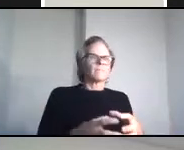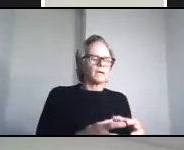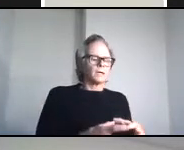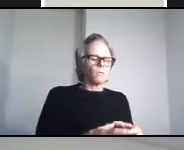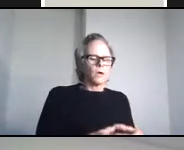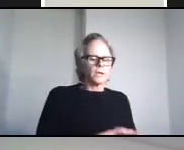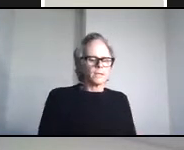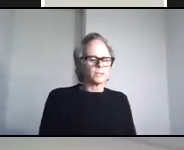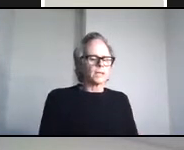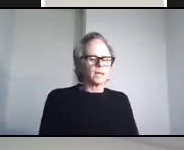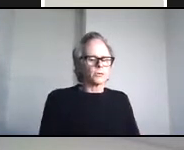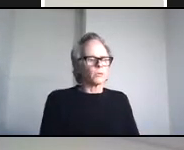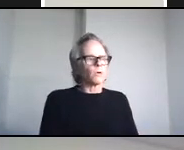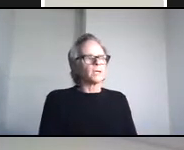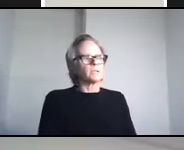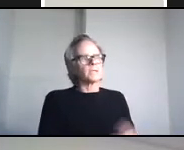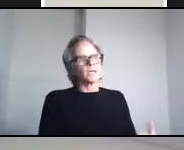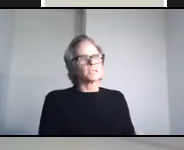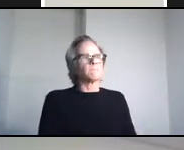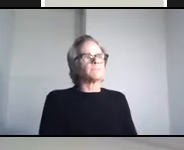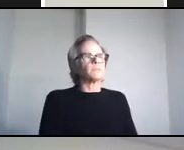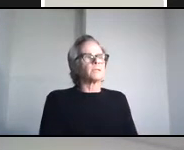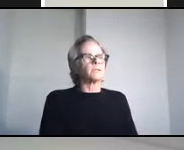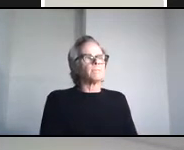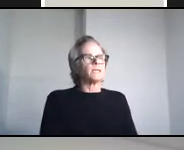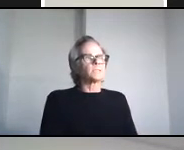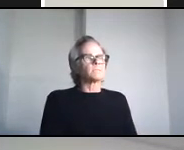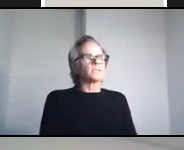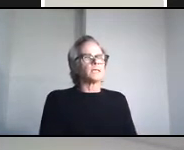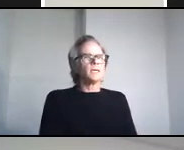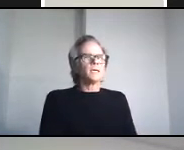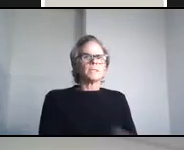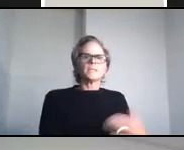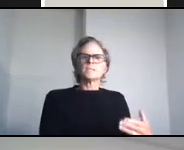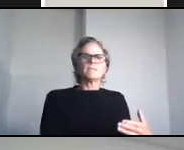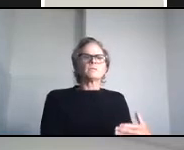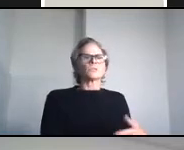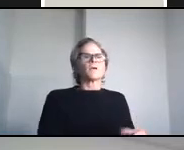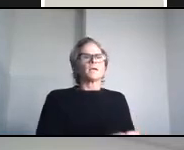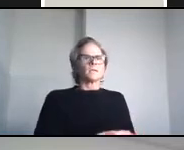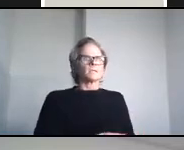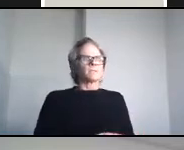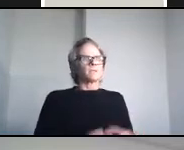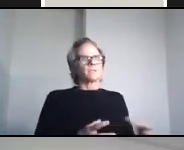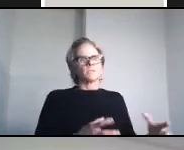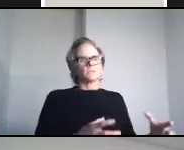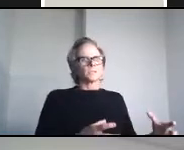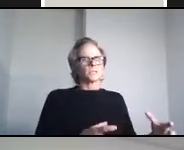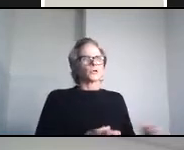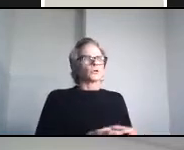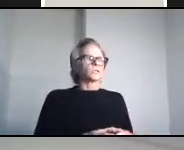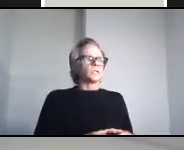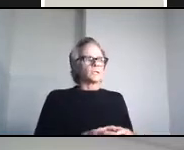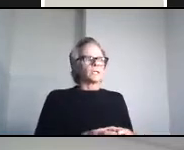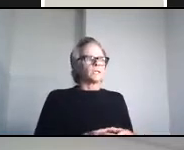become one again together in a way that excites people and makes them stay. But it isn't even just grand things. I believe this is